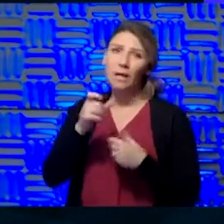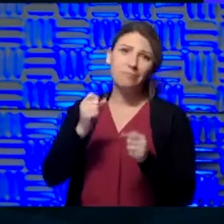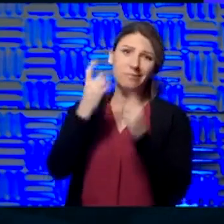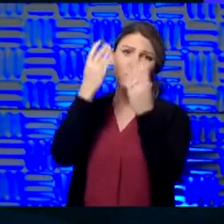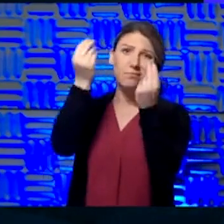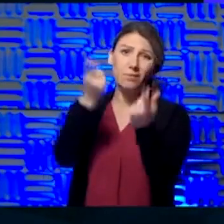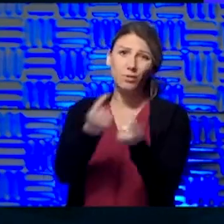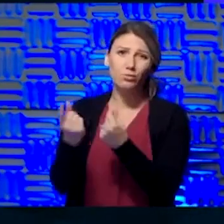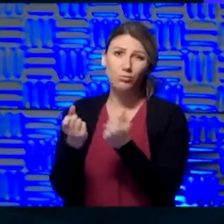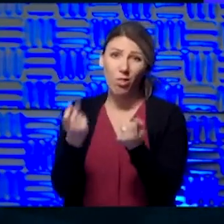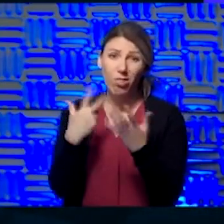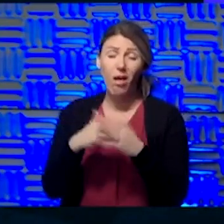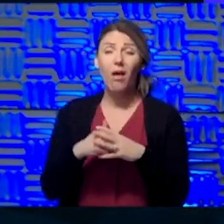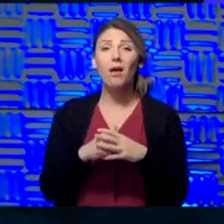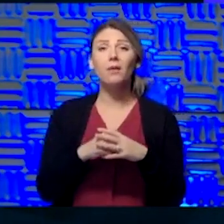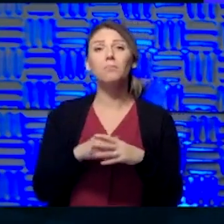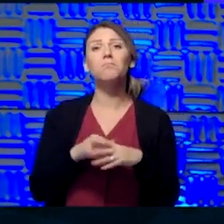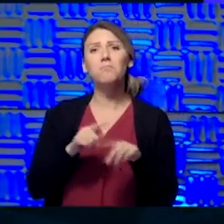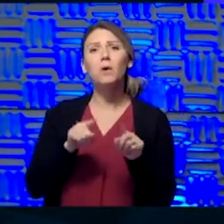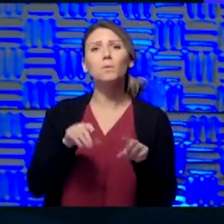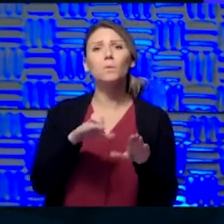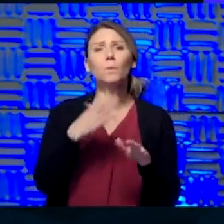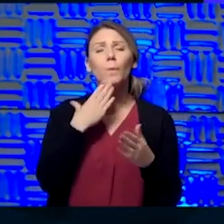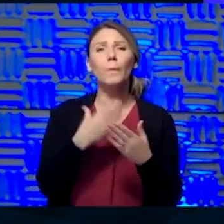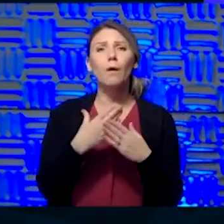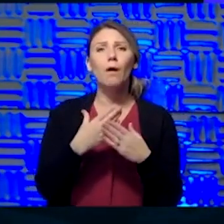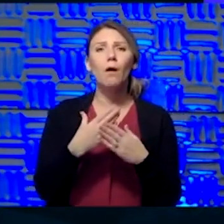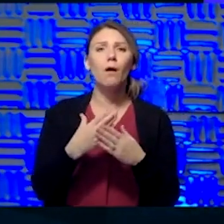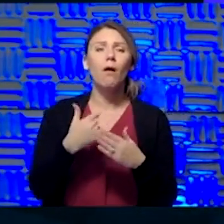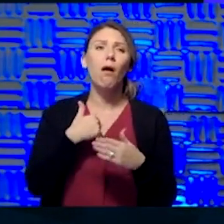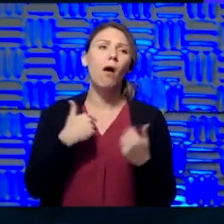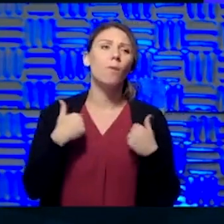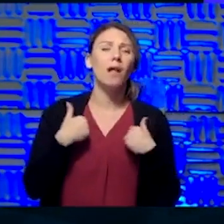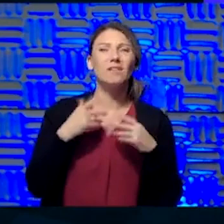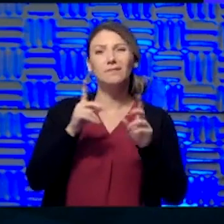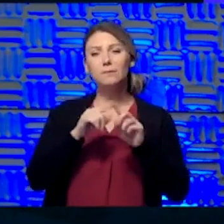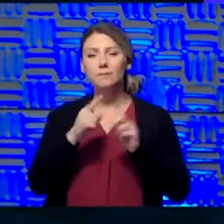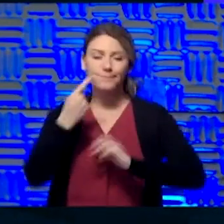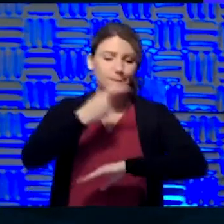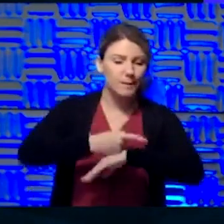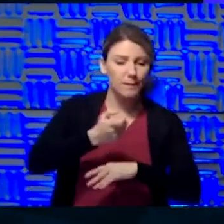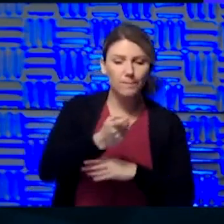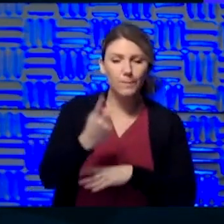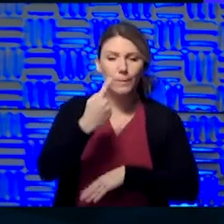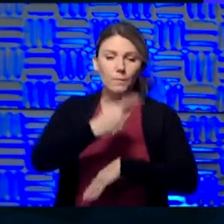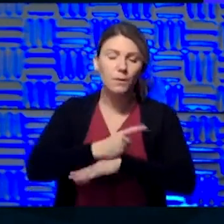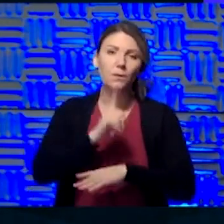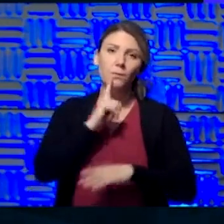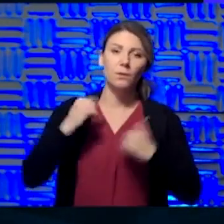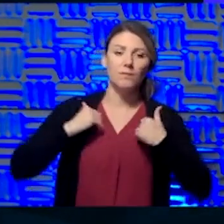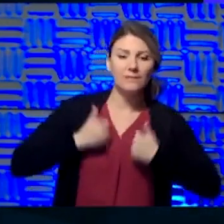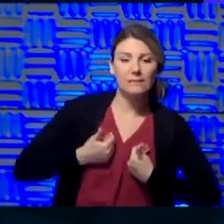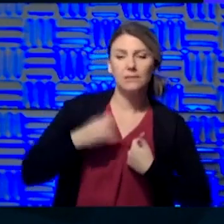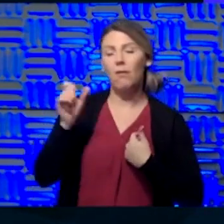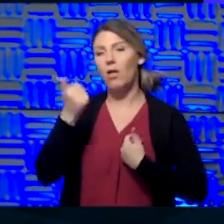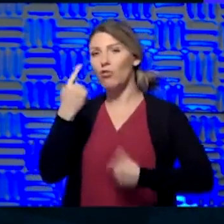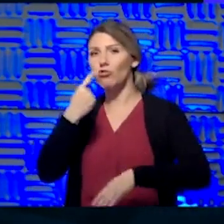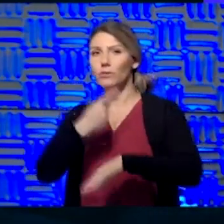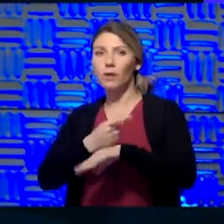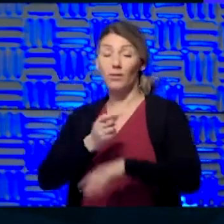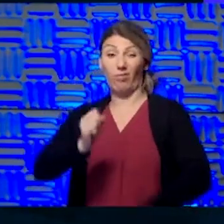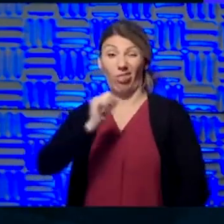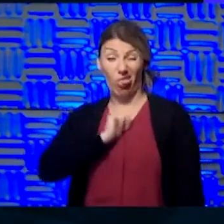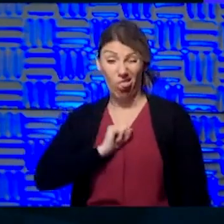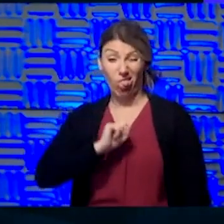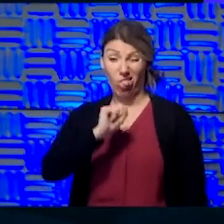And as far as I go, like, I would have different days. Like, some days I would be very fatigued. Other days I'd be coughing up a